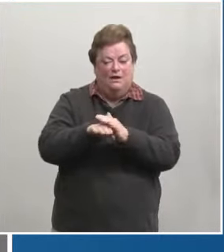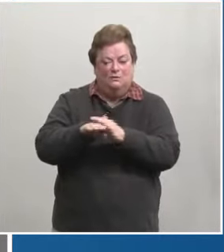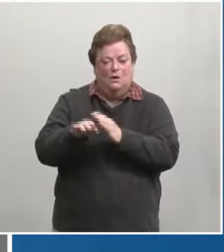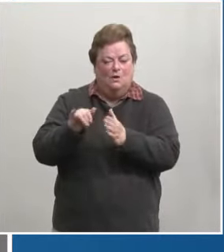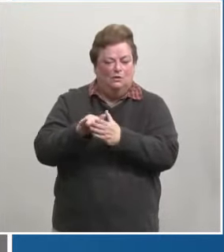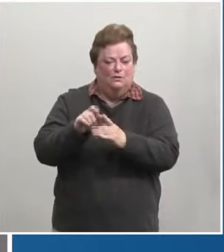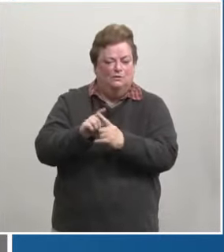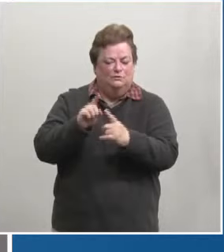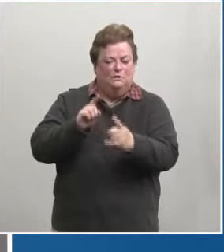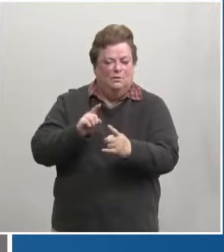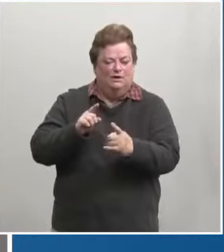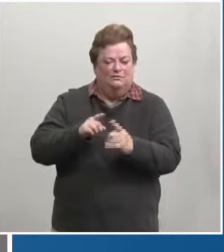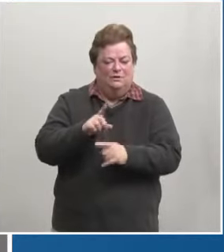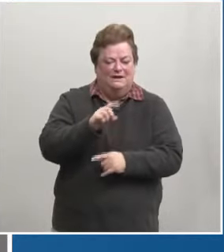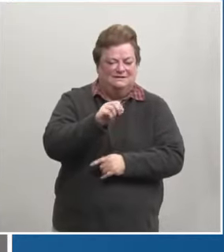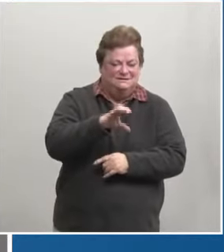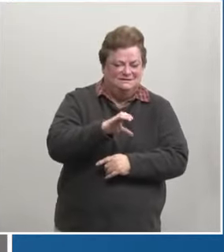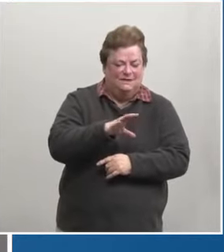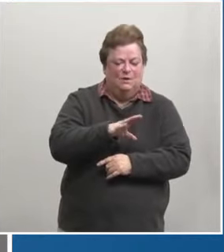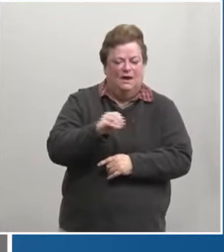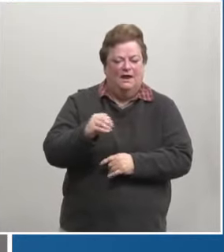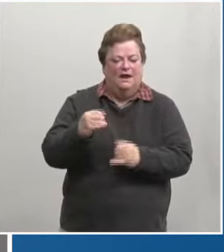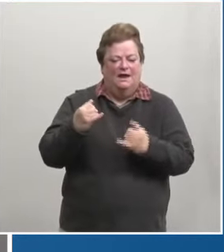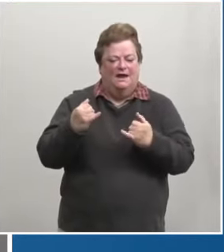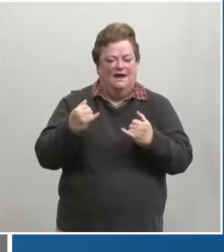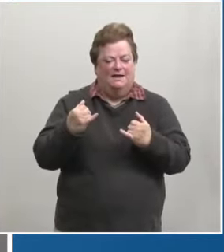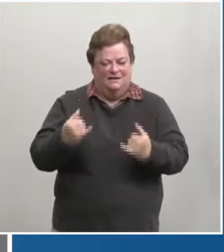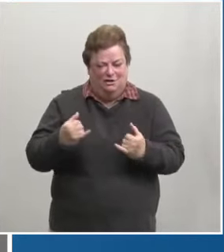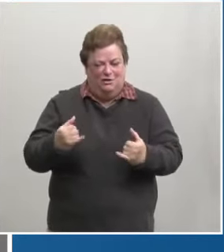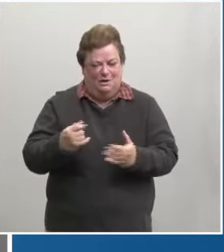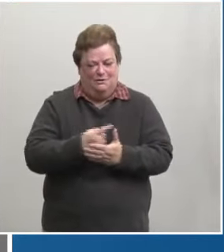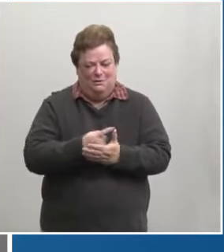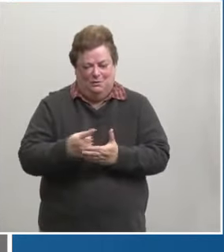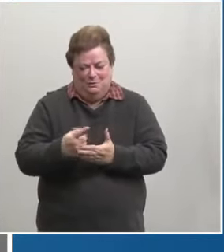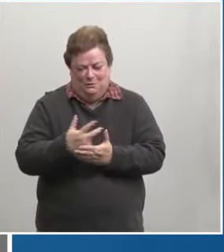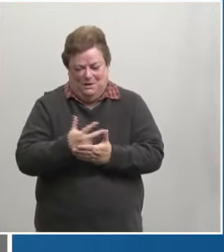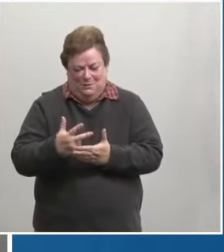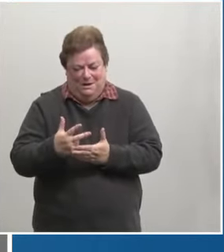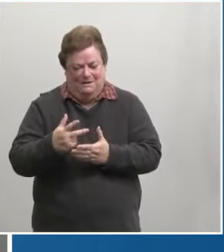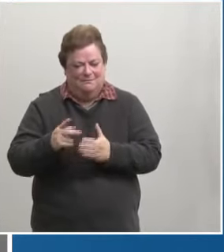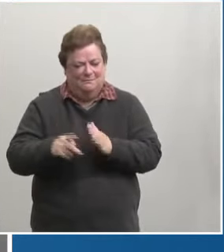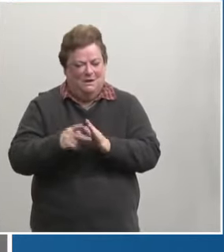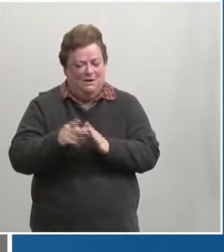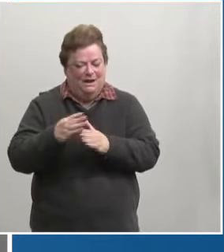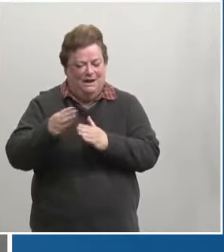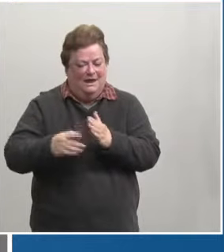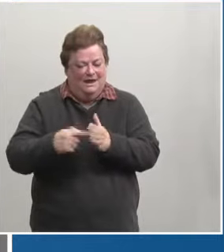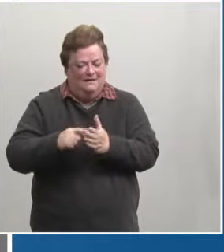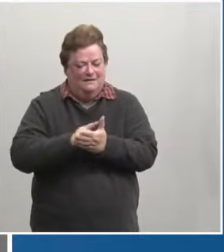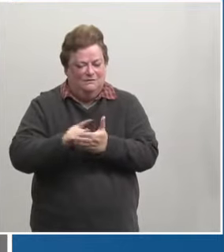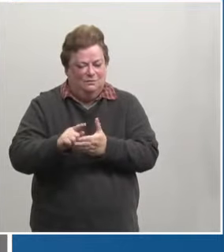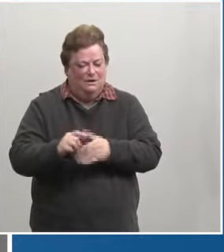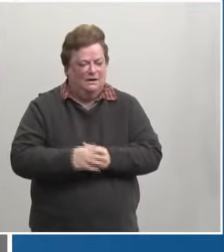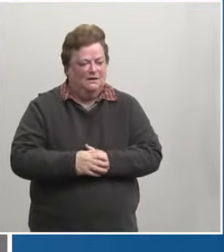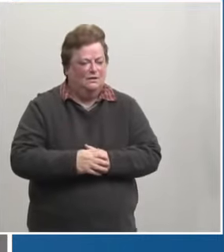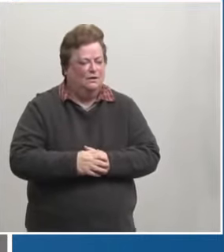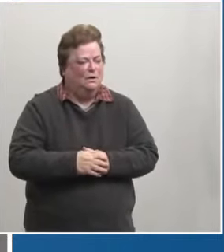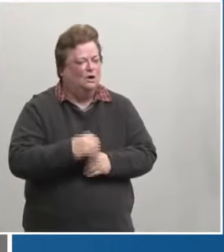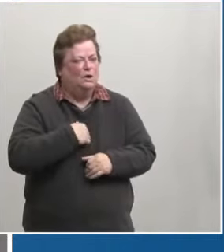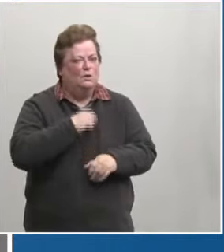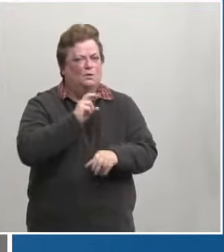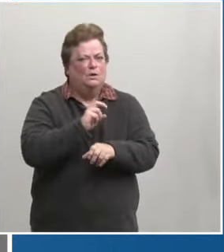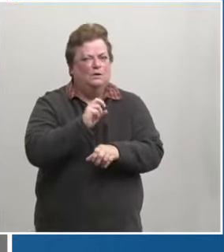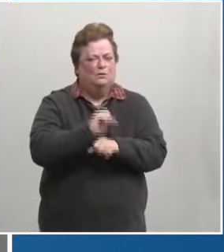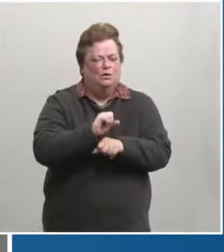courses during December and during the current 3-week period ending this week. We worked hard to